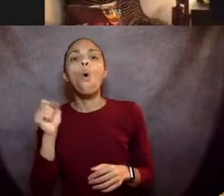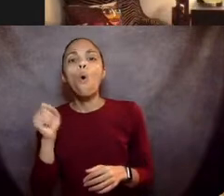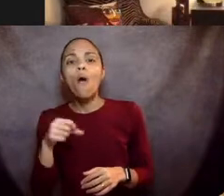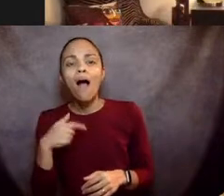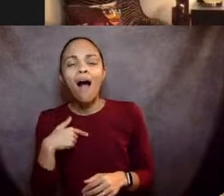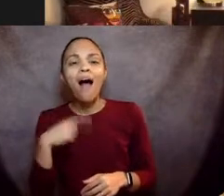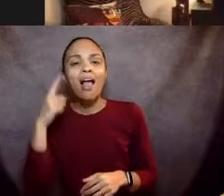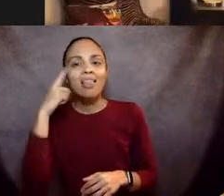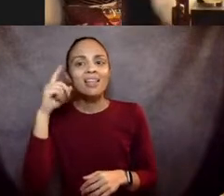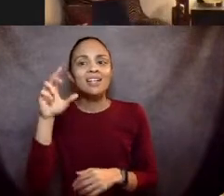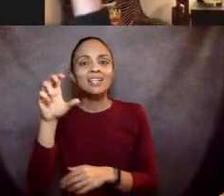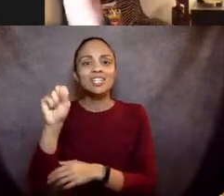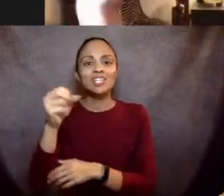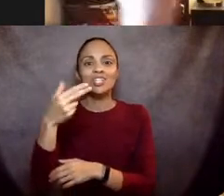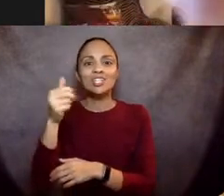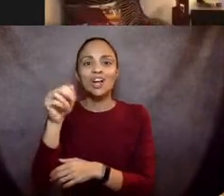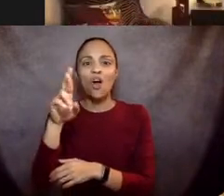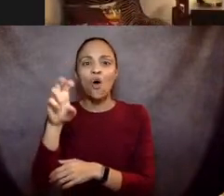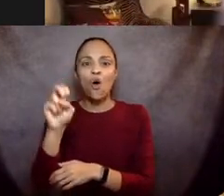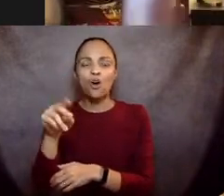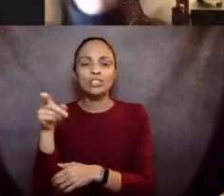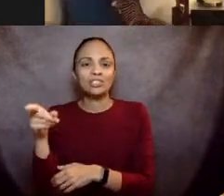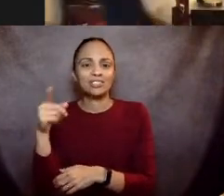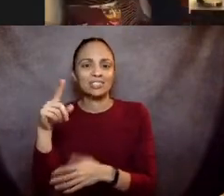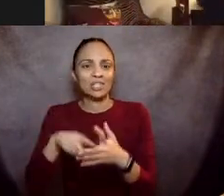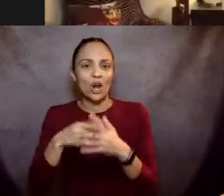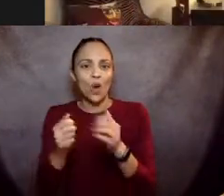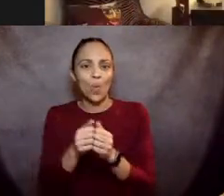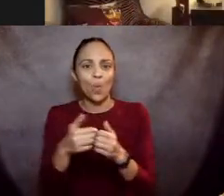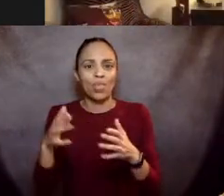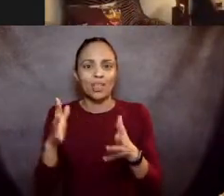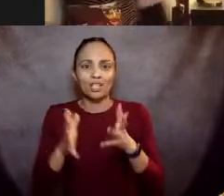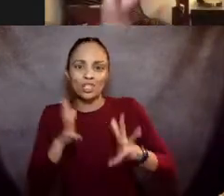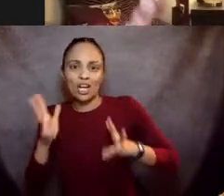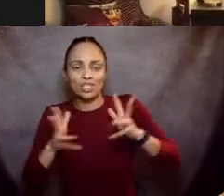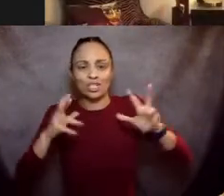know, doing, you know, laterals and, you know,